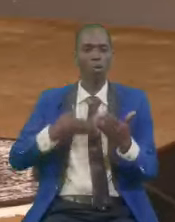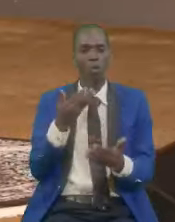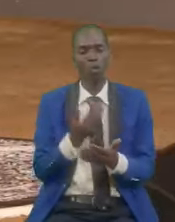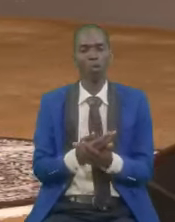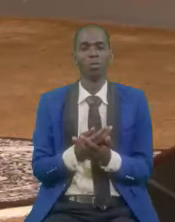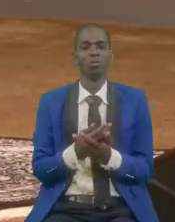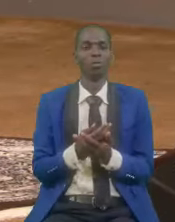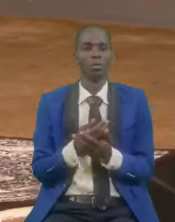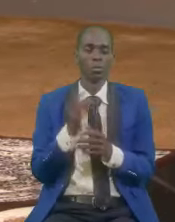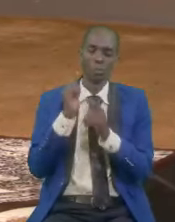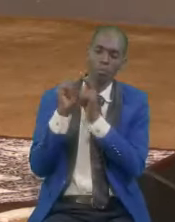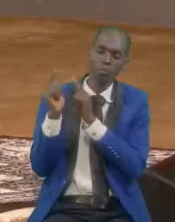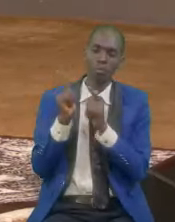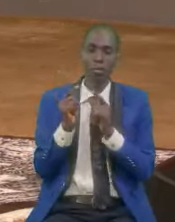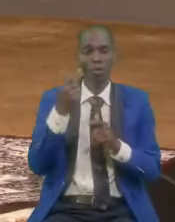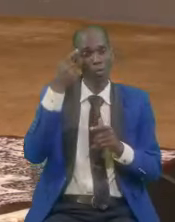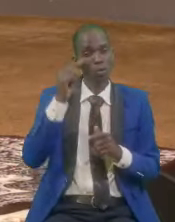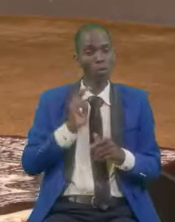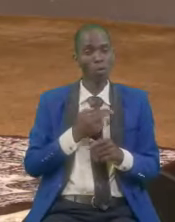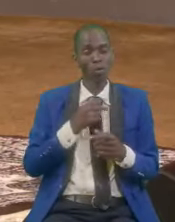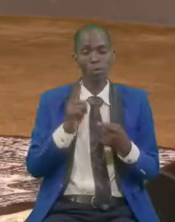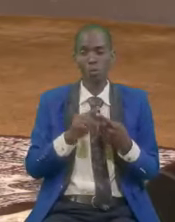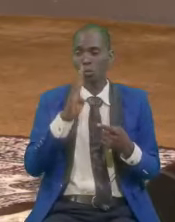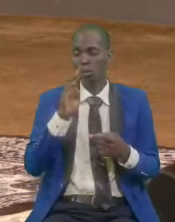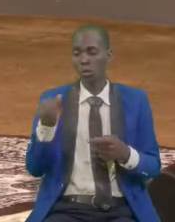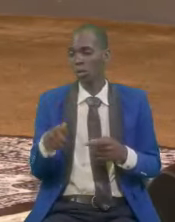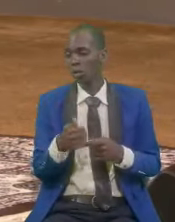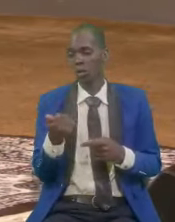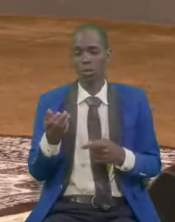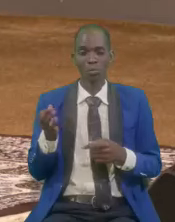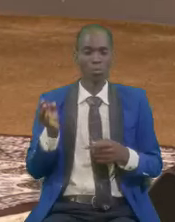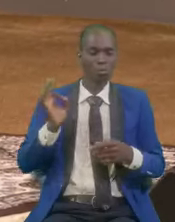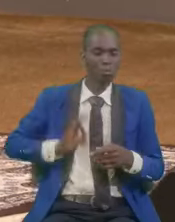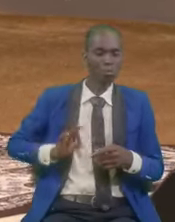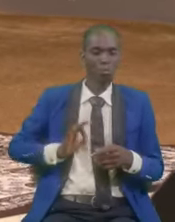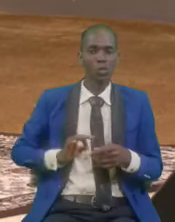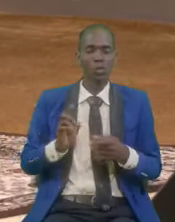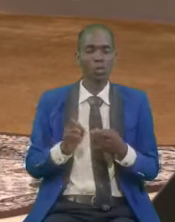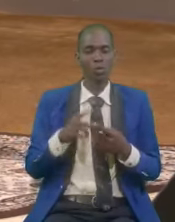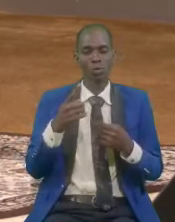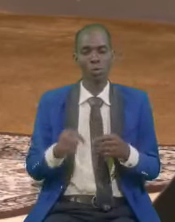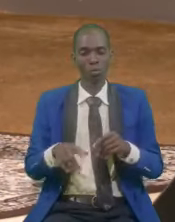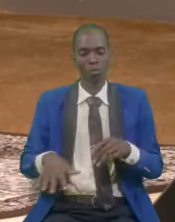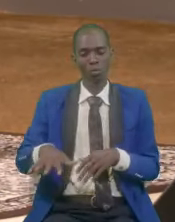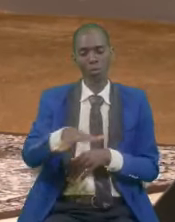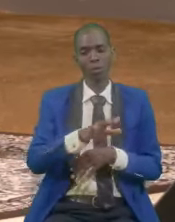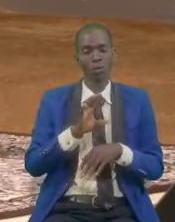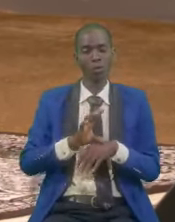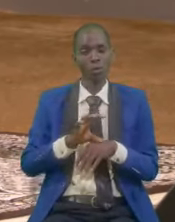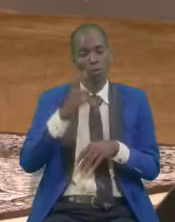malice. For us to be of any benefit to the local church, for us to be of